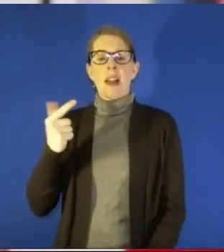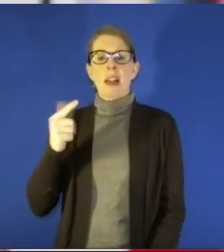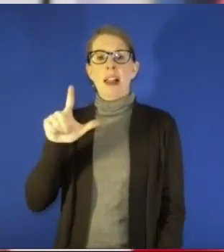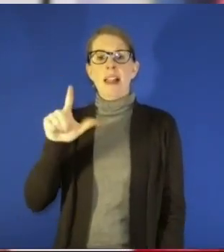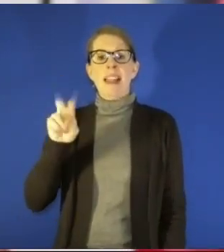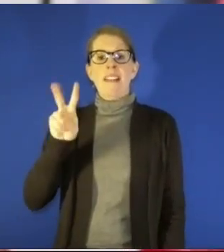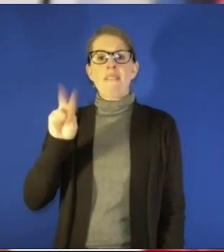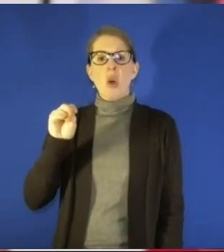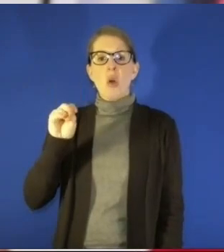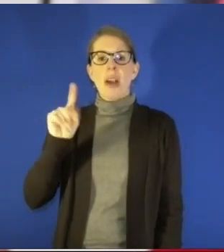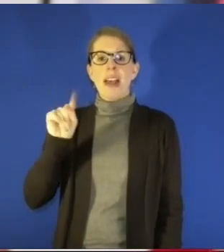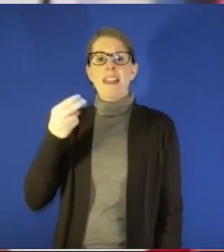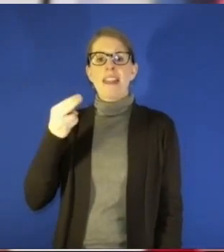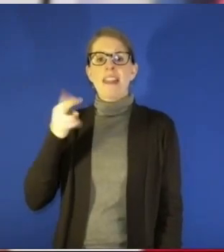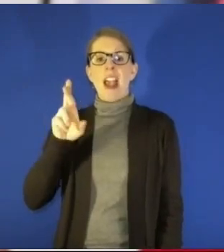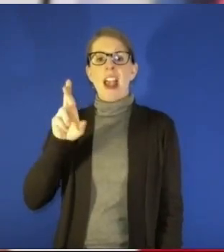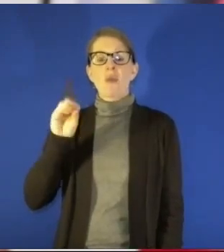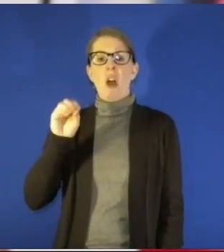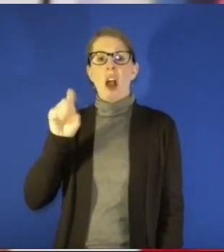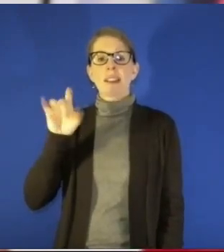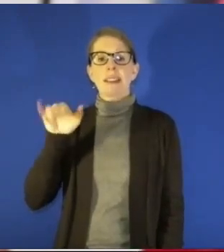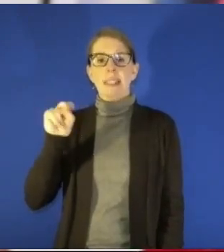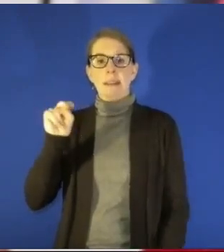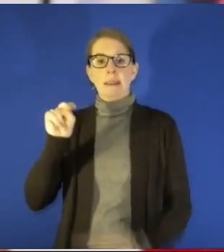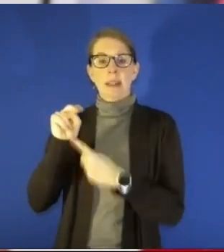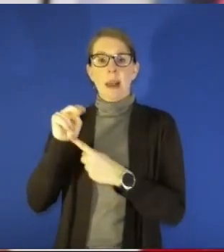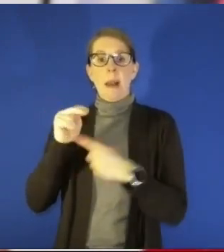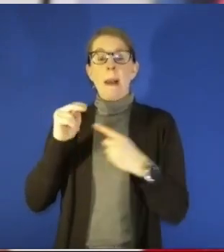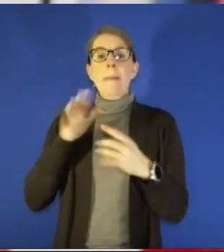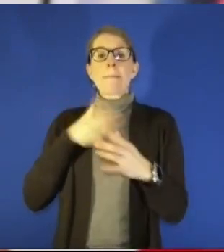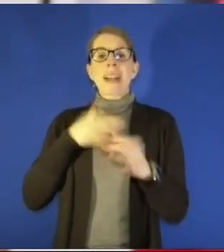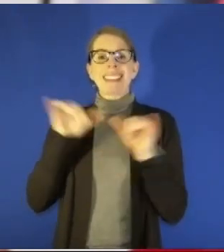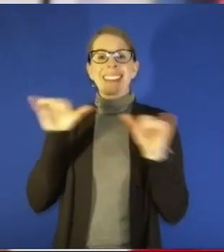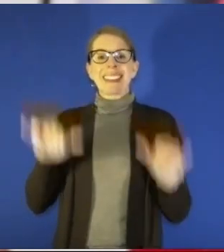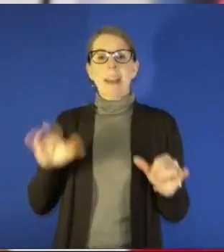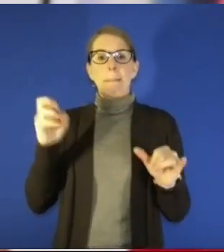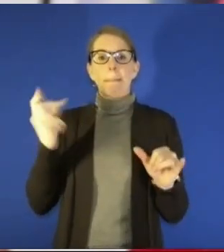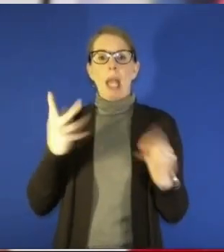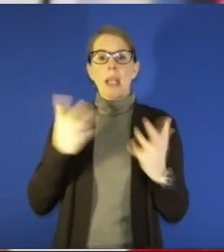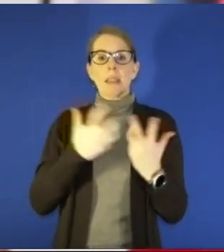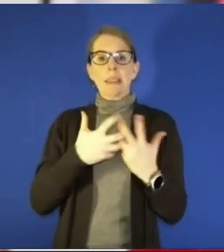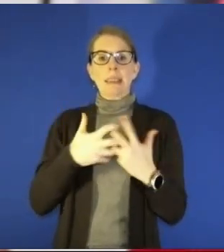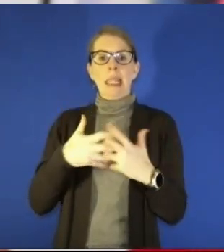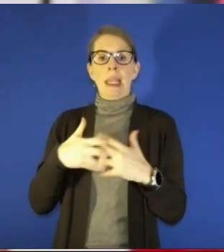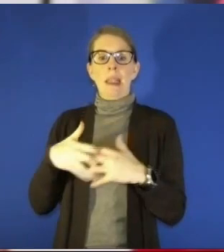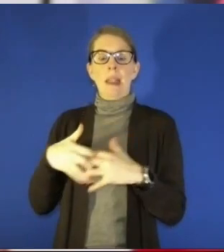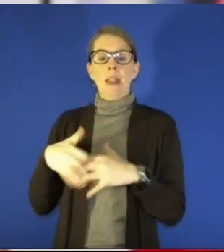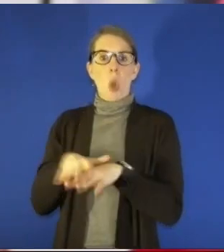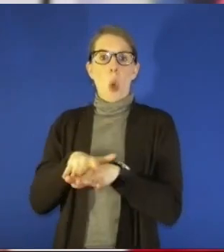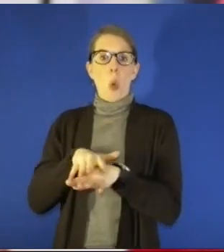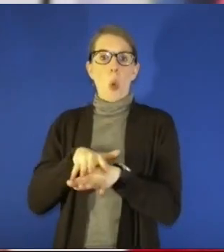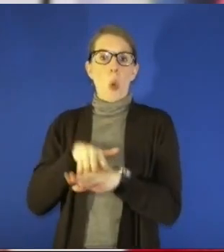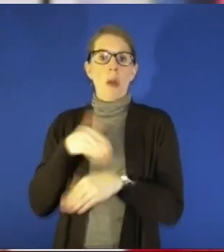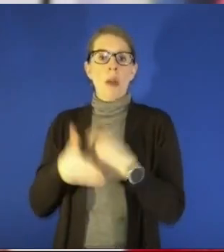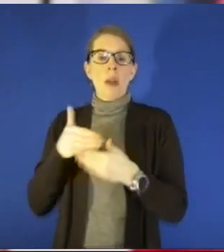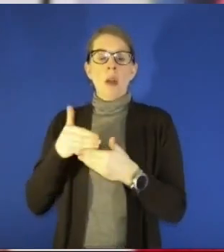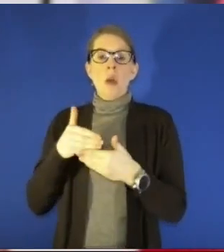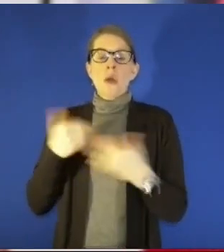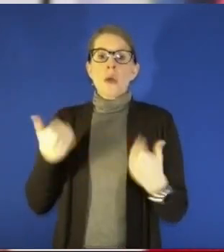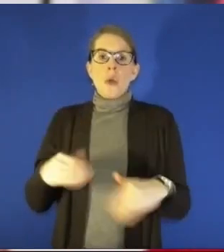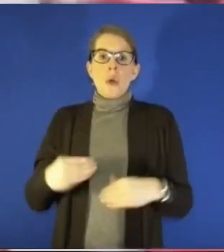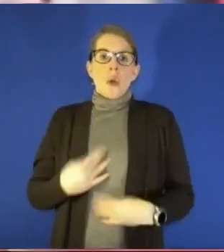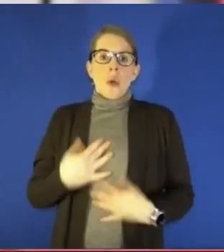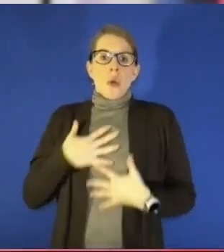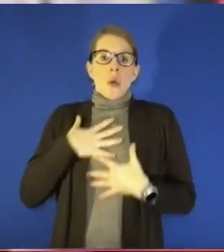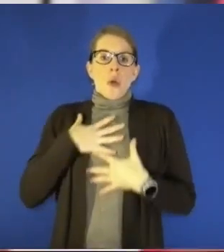levothyroxine, and that started to put my systems back into sync. And that was a huge game changer. That's